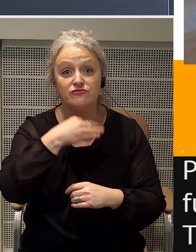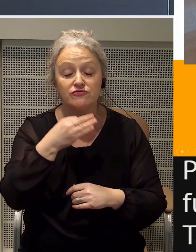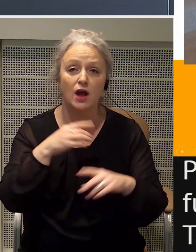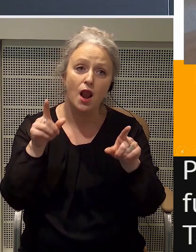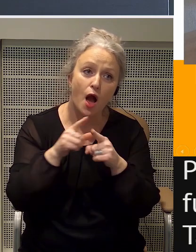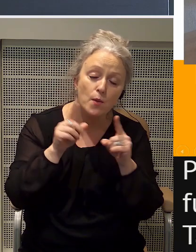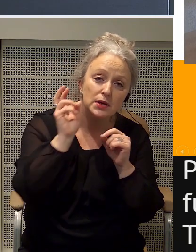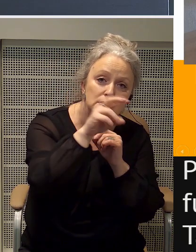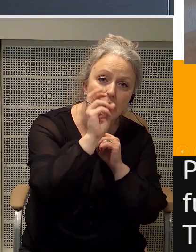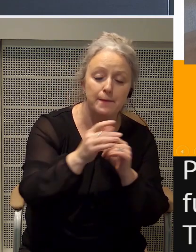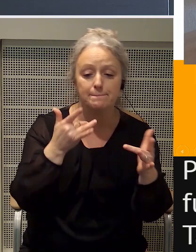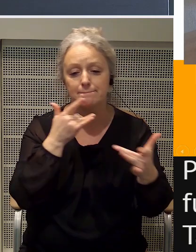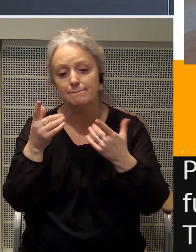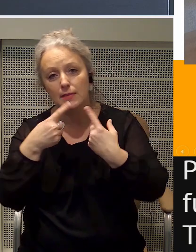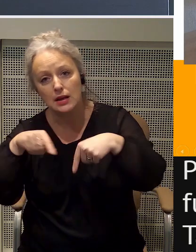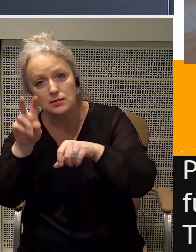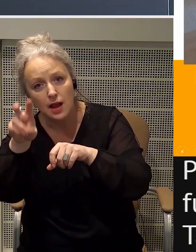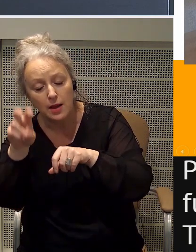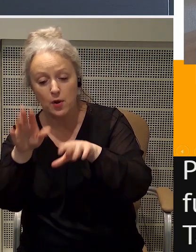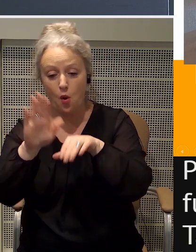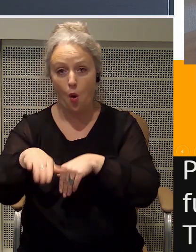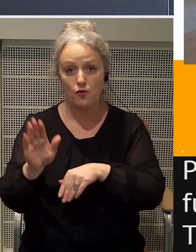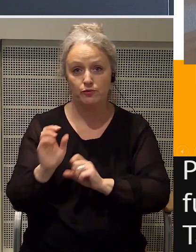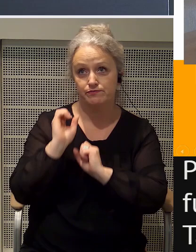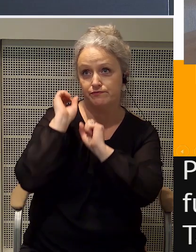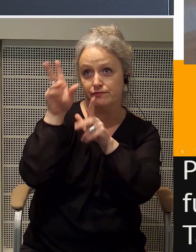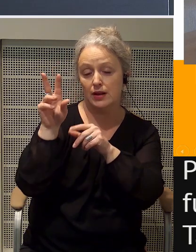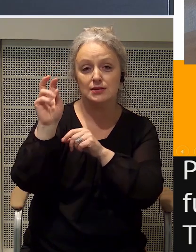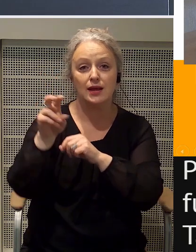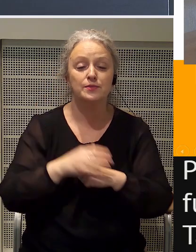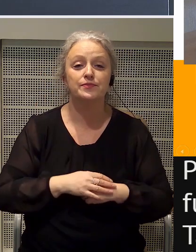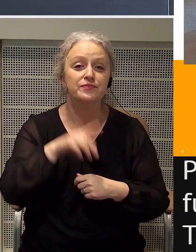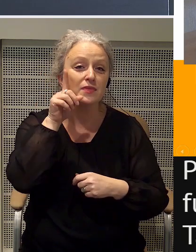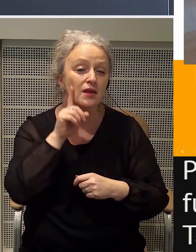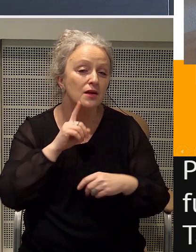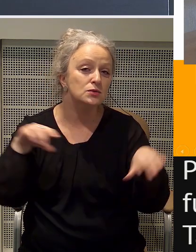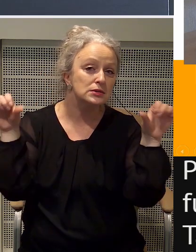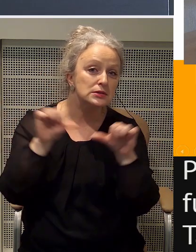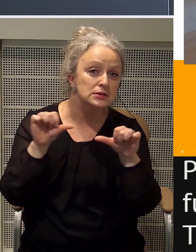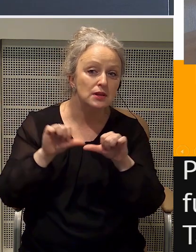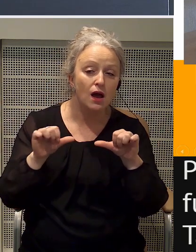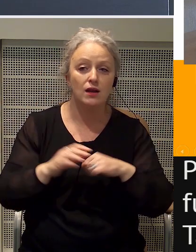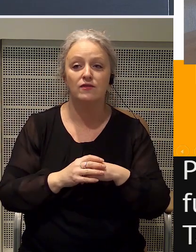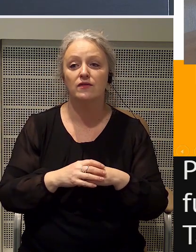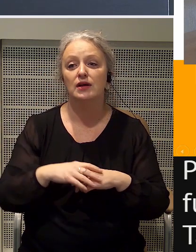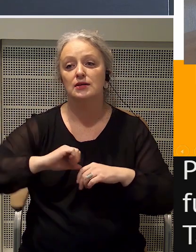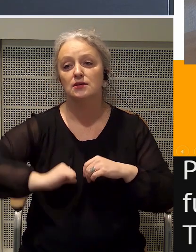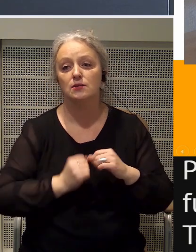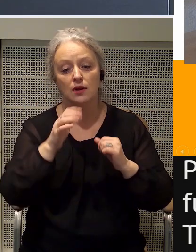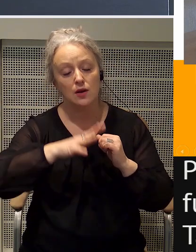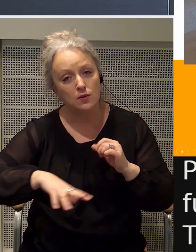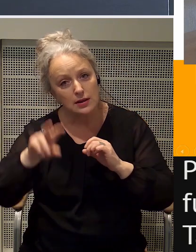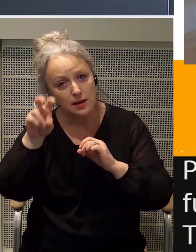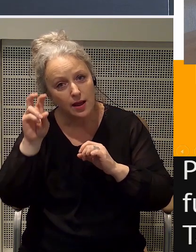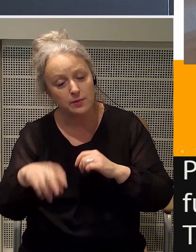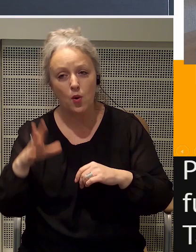description is that she leads a normal life, participating in different activities, playing basketball, singing